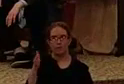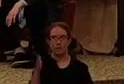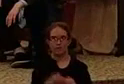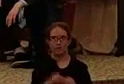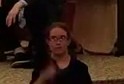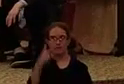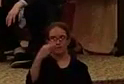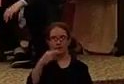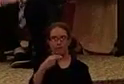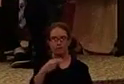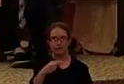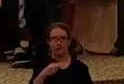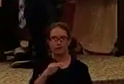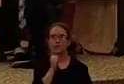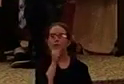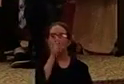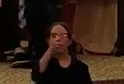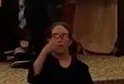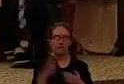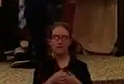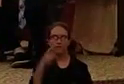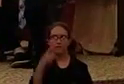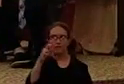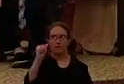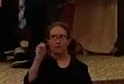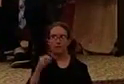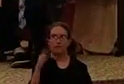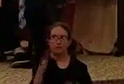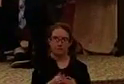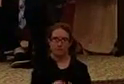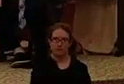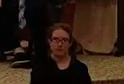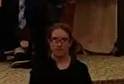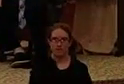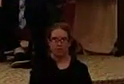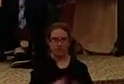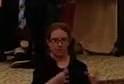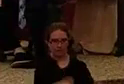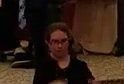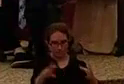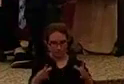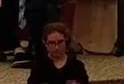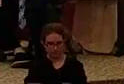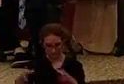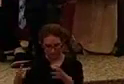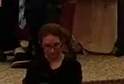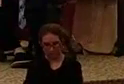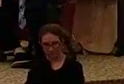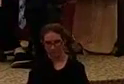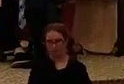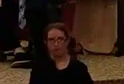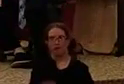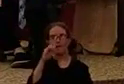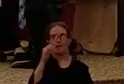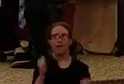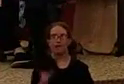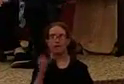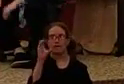cut the goat in half. They cut the ram in half and laid the parts out. Now, according to